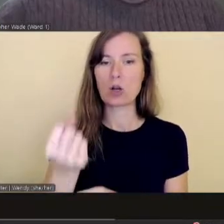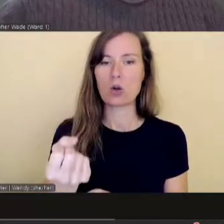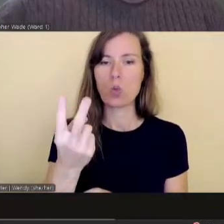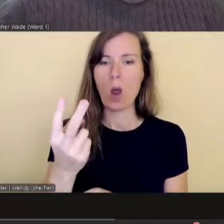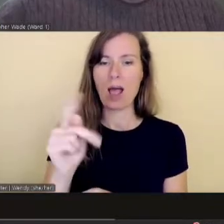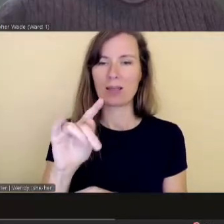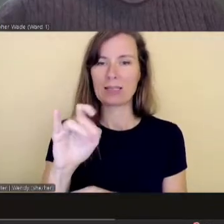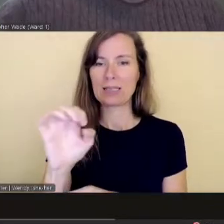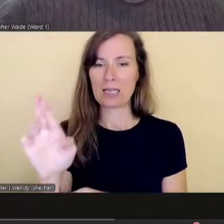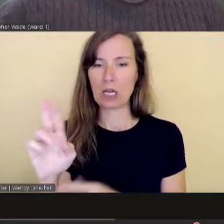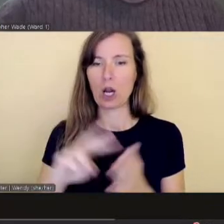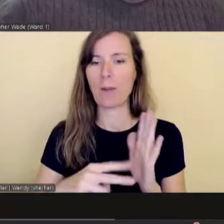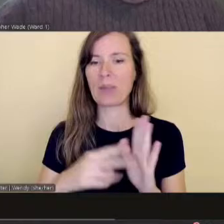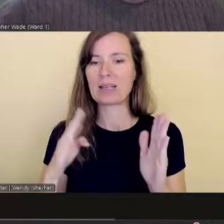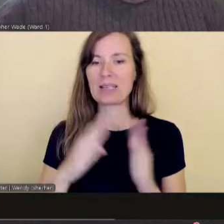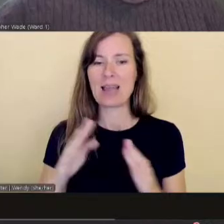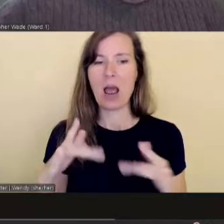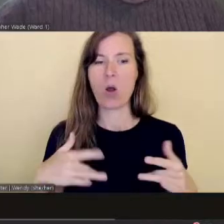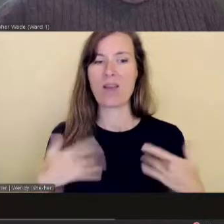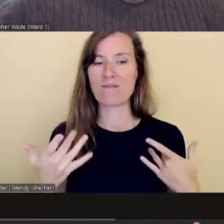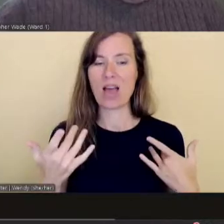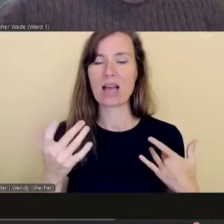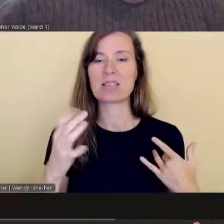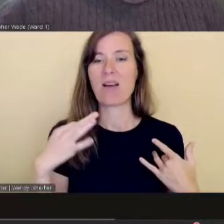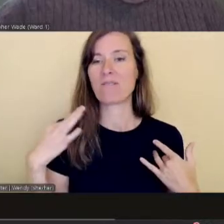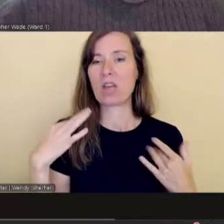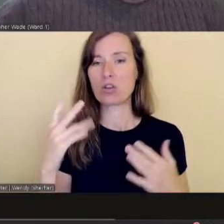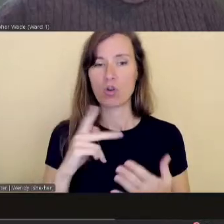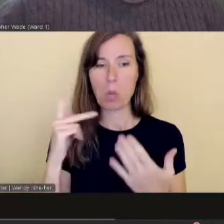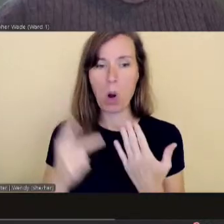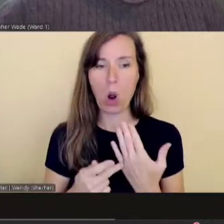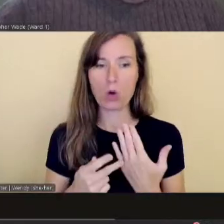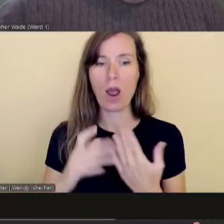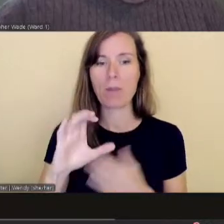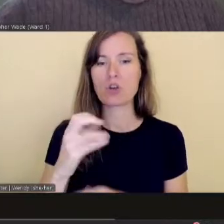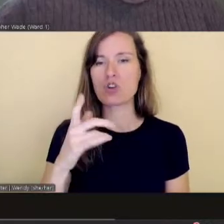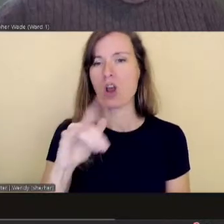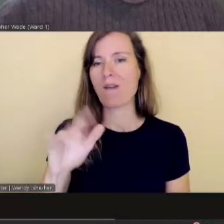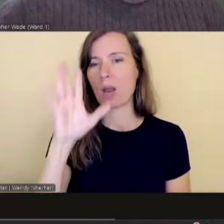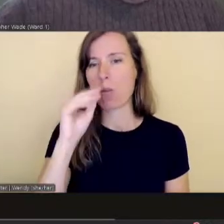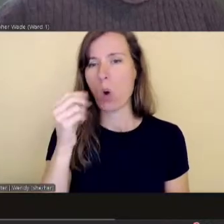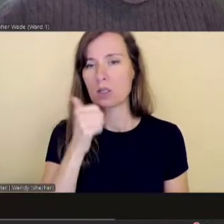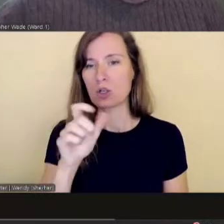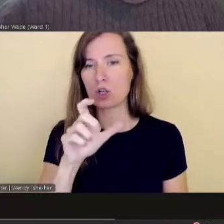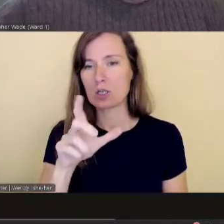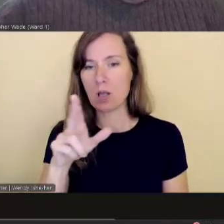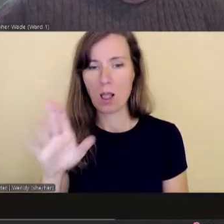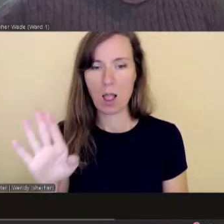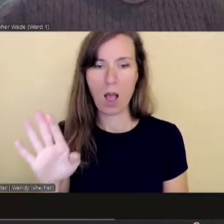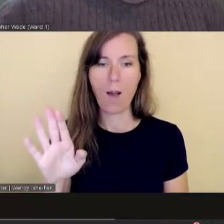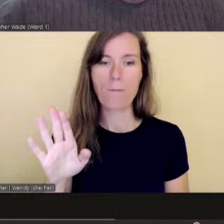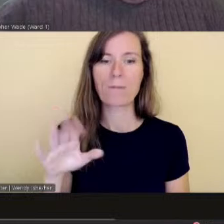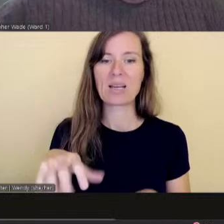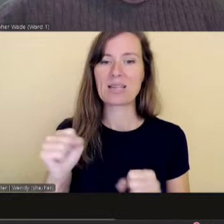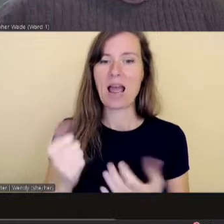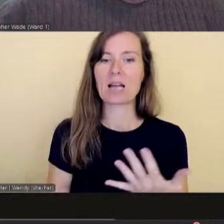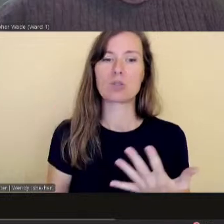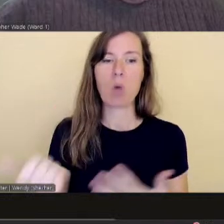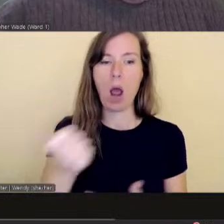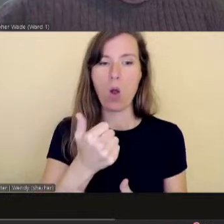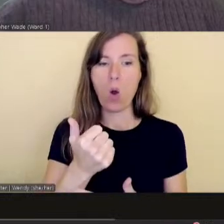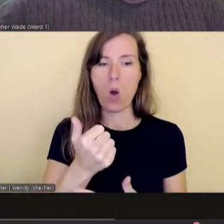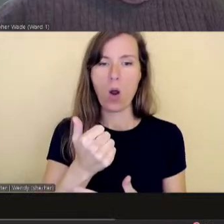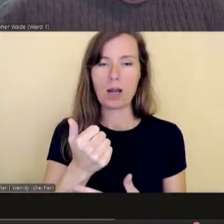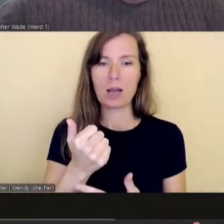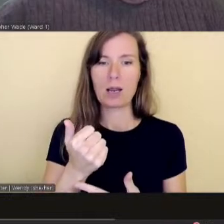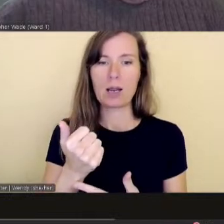programming, such as the Cheverly Boys and Girls Club events, take priority over residence events. All of these